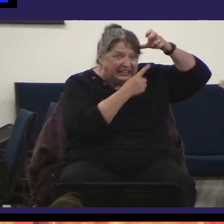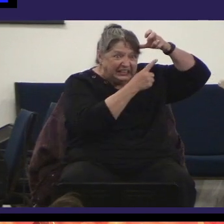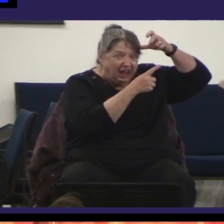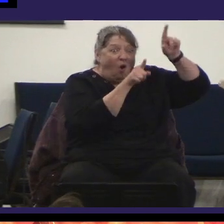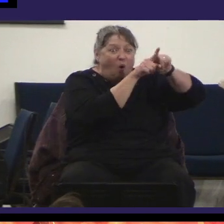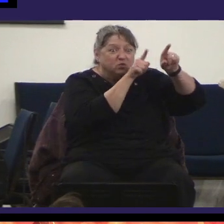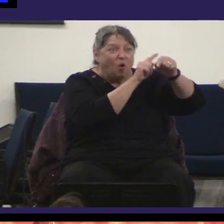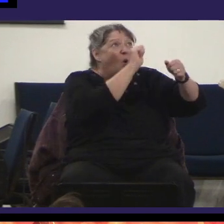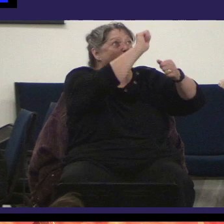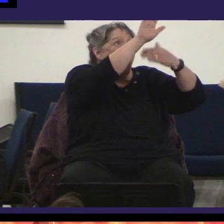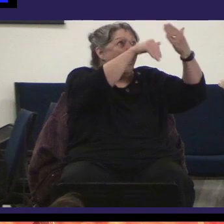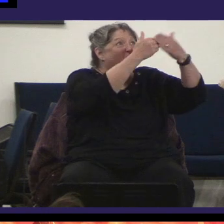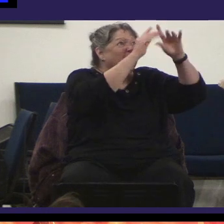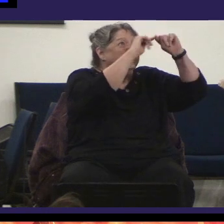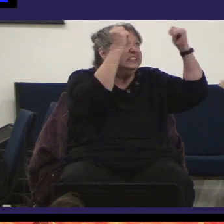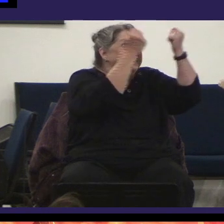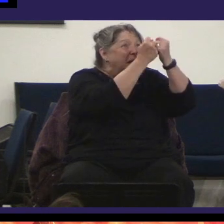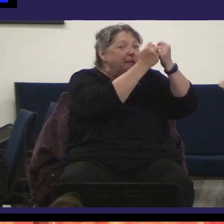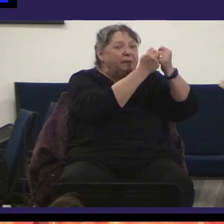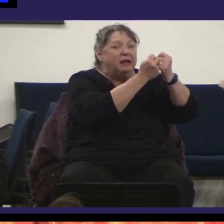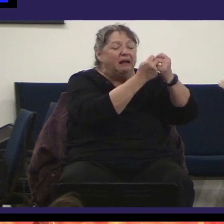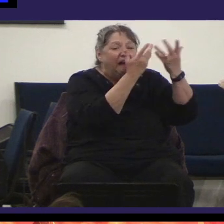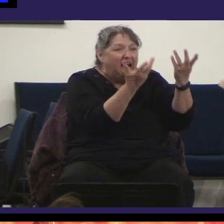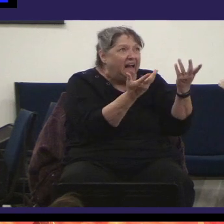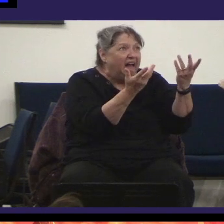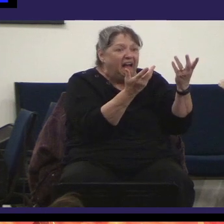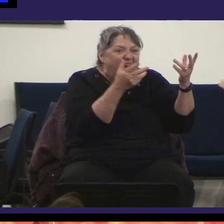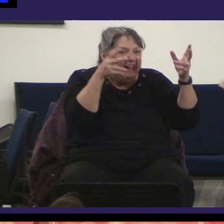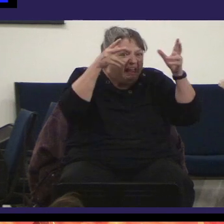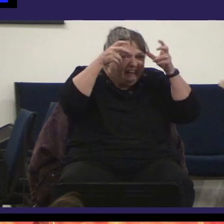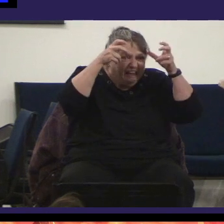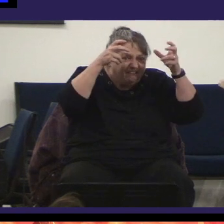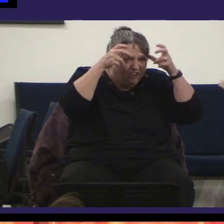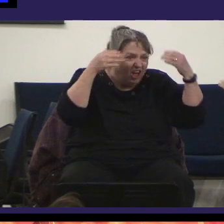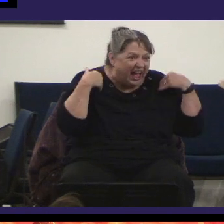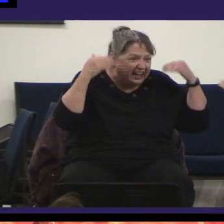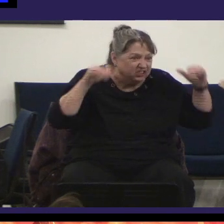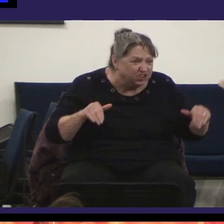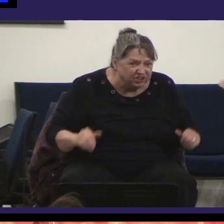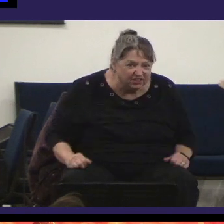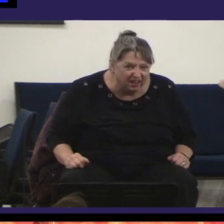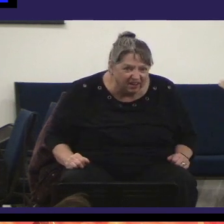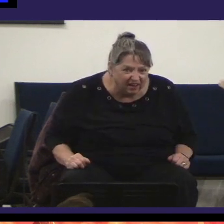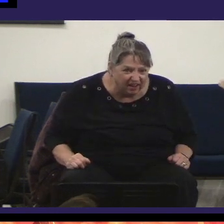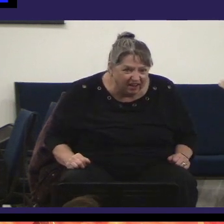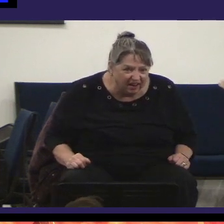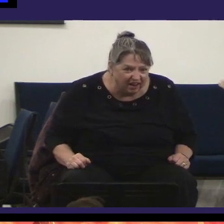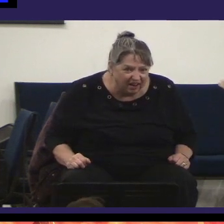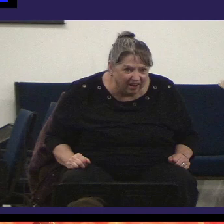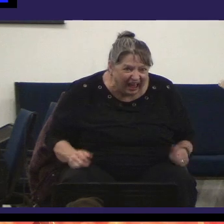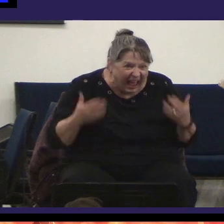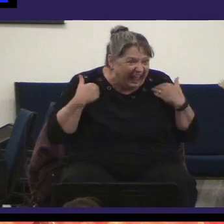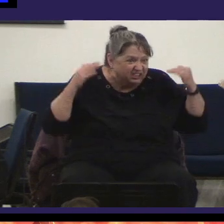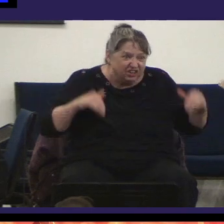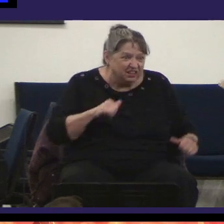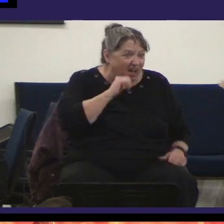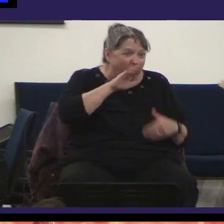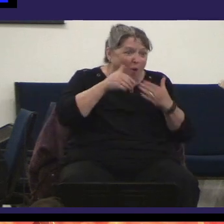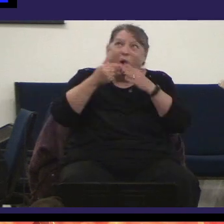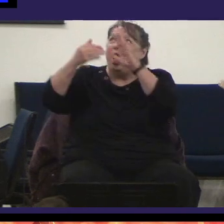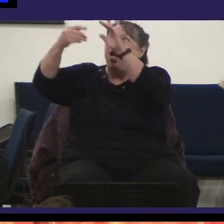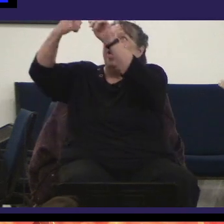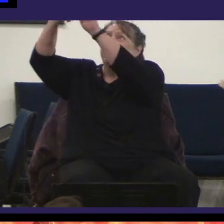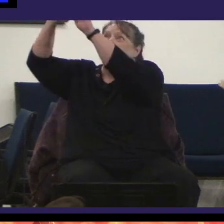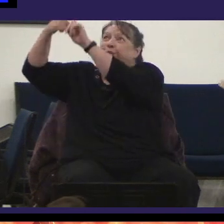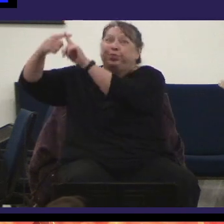full armor of God. Today we're going to touch on three pieces of this